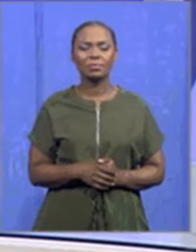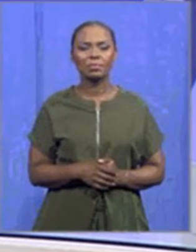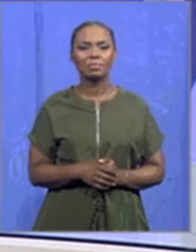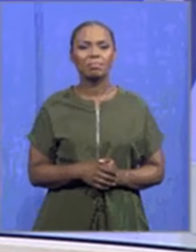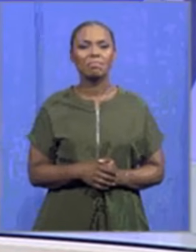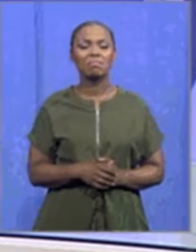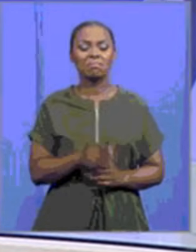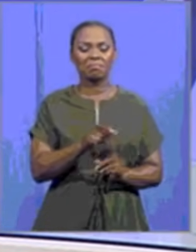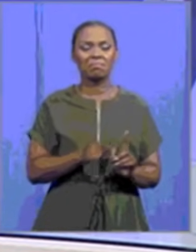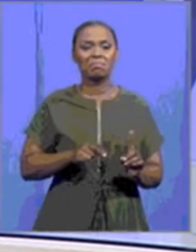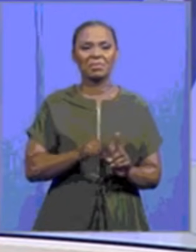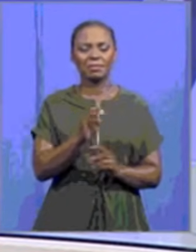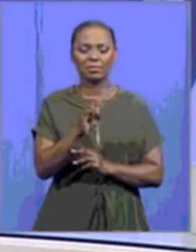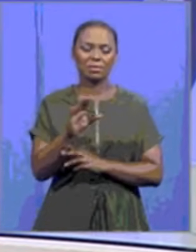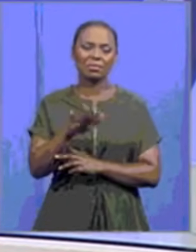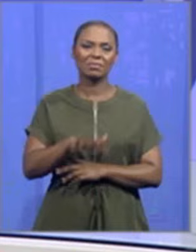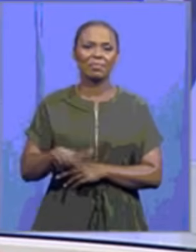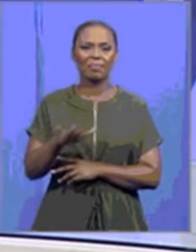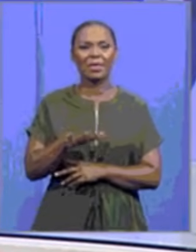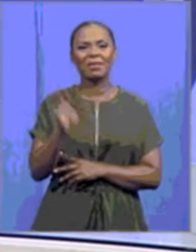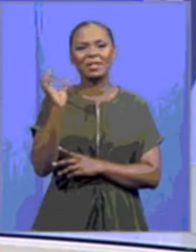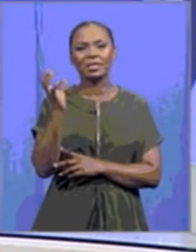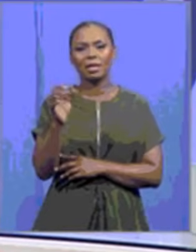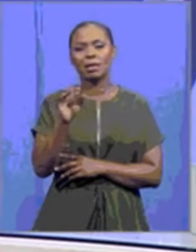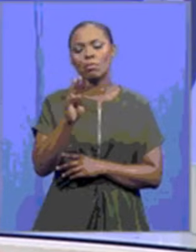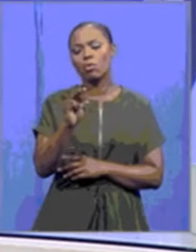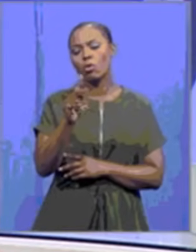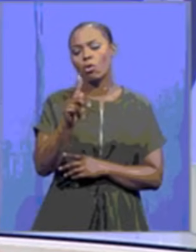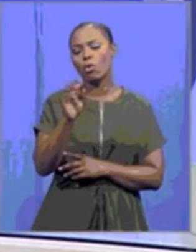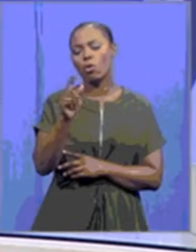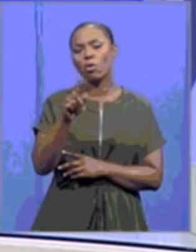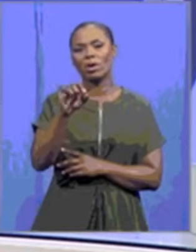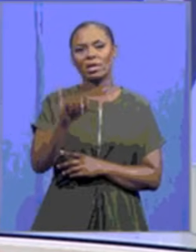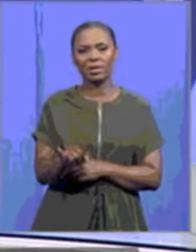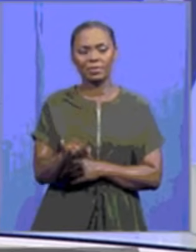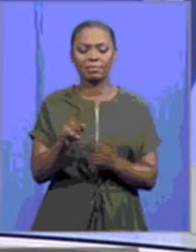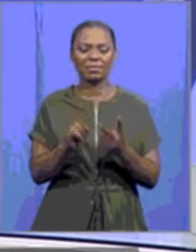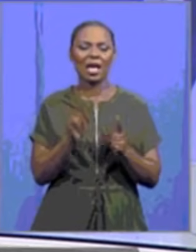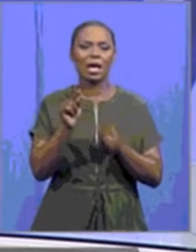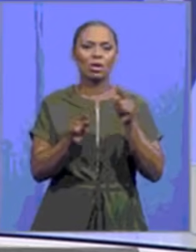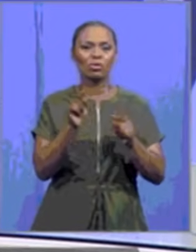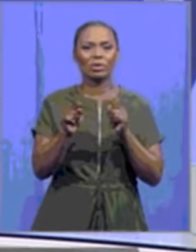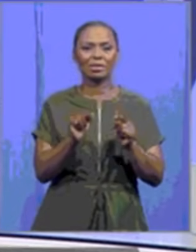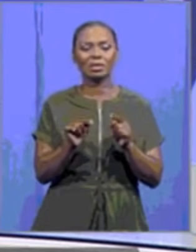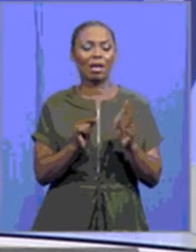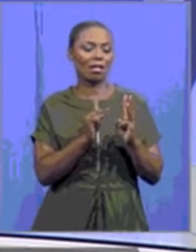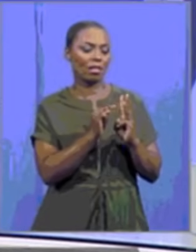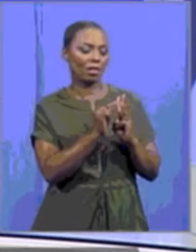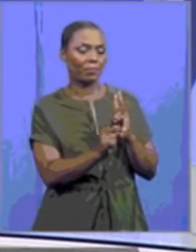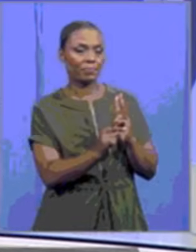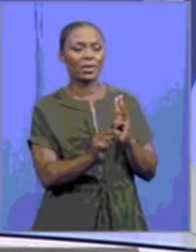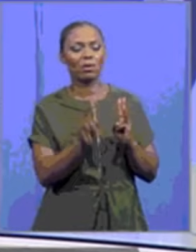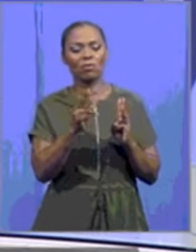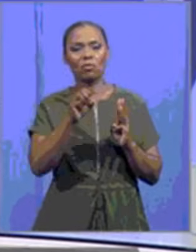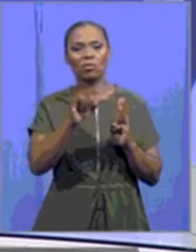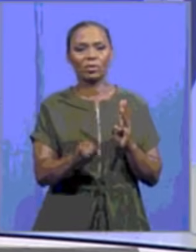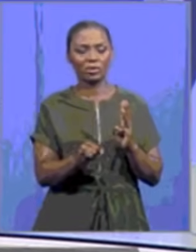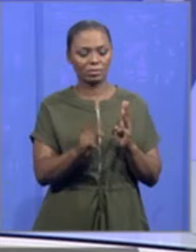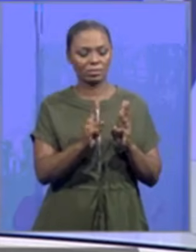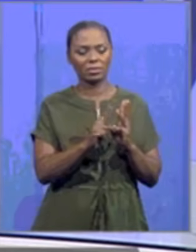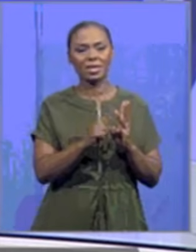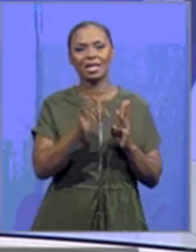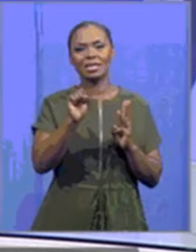Molekgotlaphethiši wa tlhabollo ya leago ka Free State Motshidisi Koloi le balatofatšwa mmogo ba babedi Vusimusi Rajuli